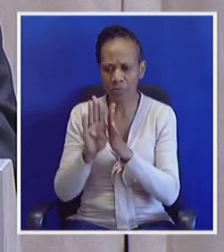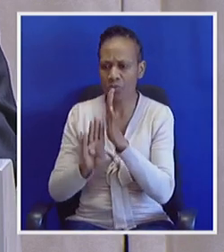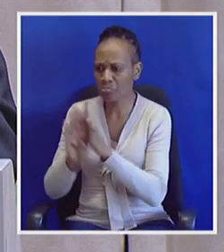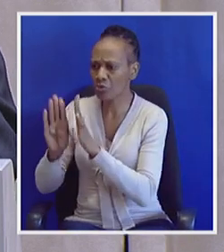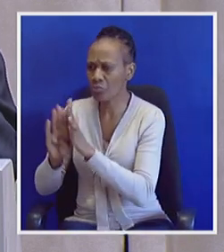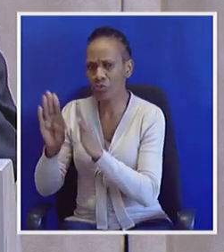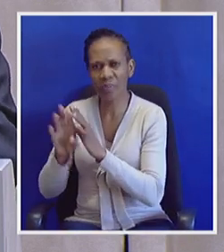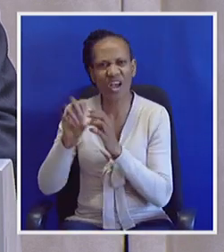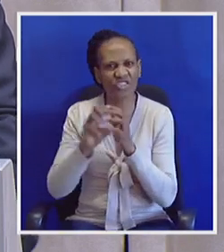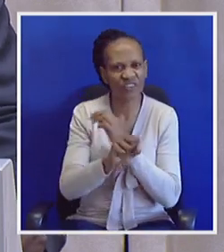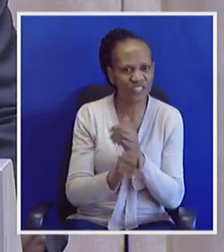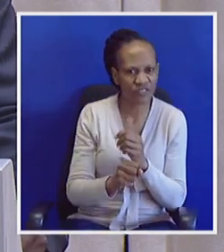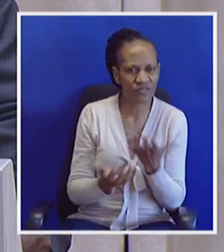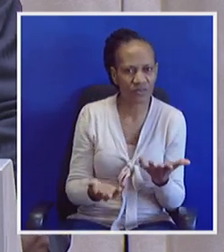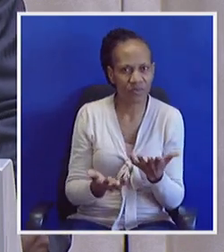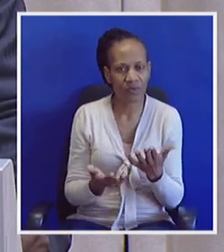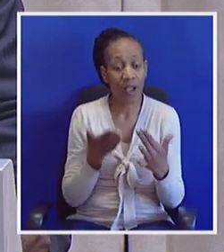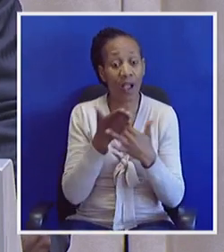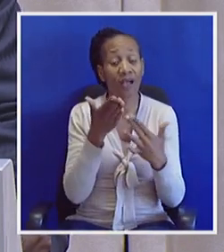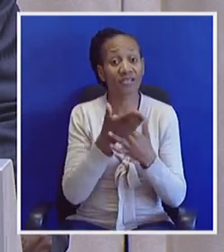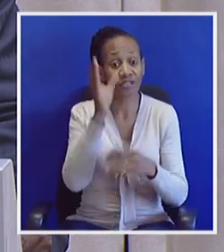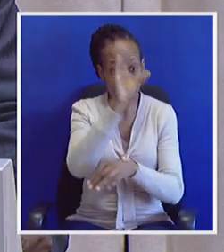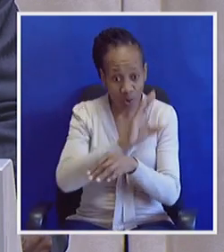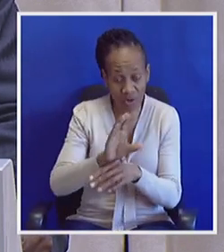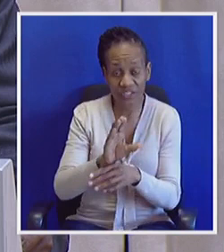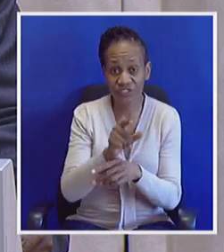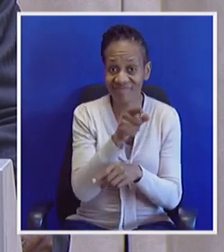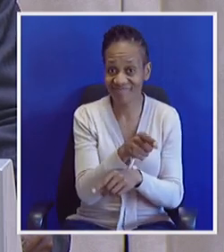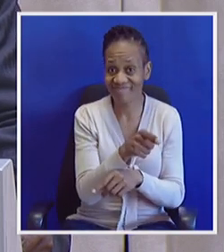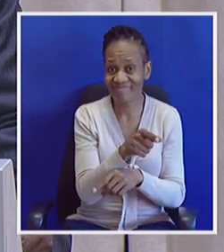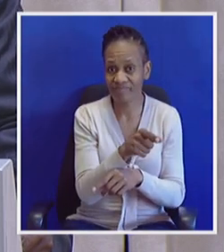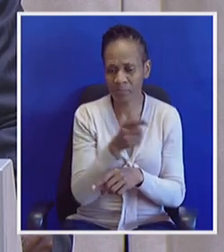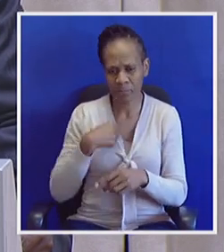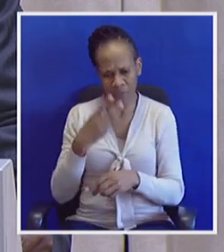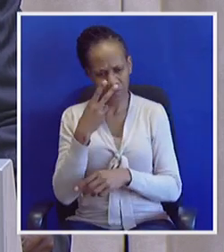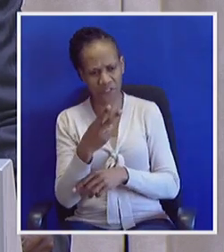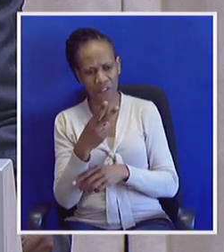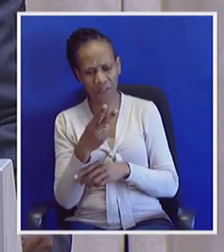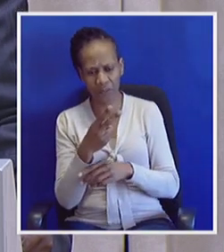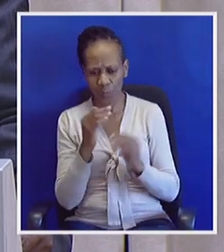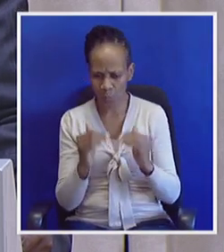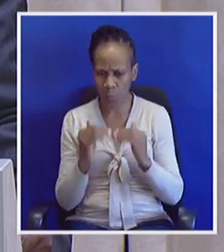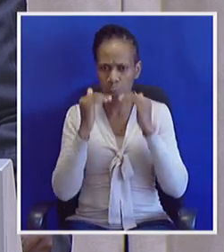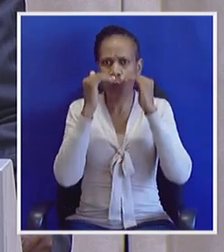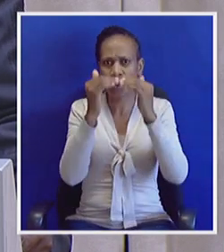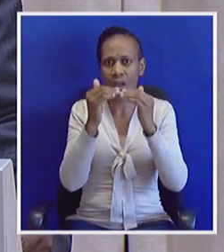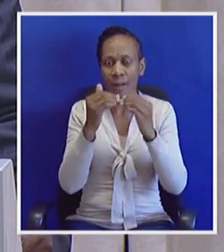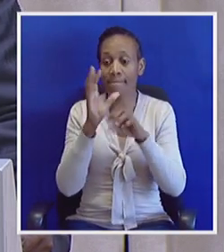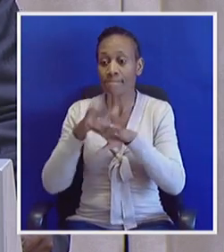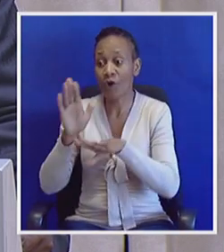objectives. On access to colleges, we have seen a substantial increase in